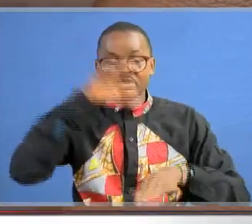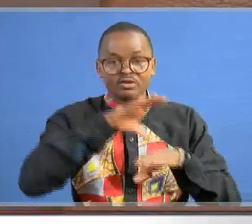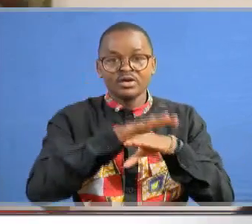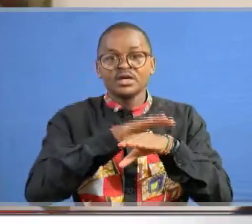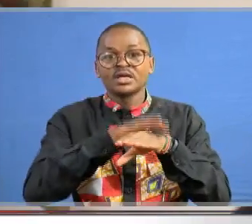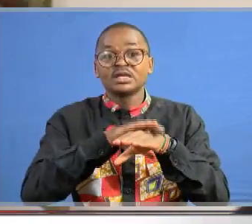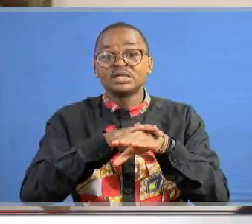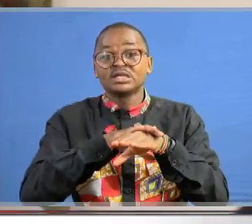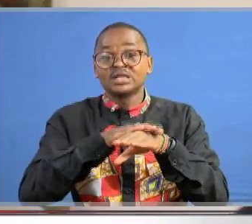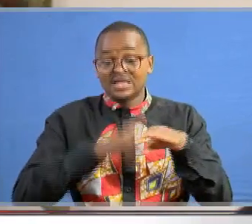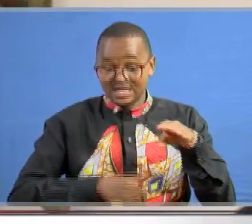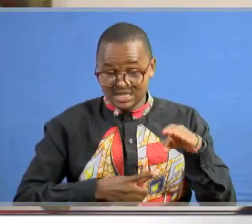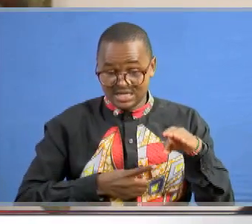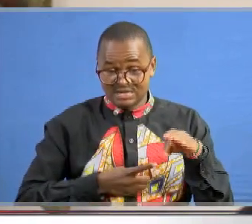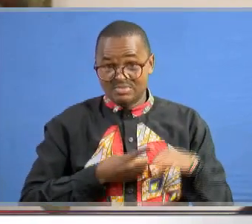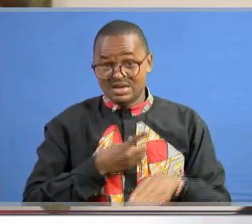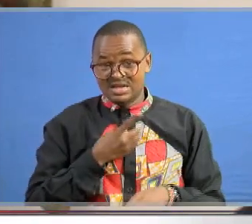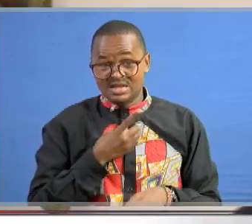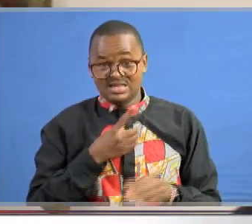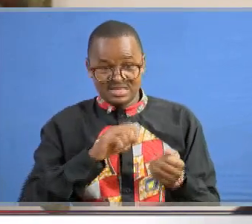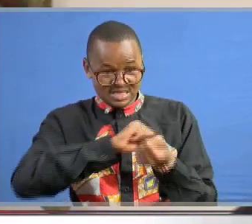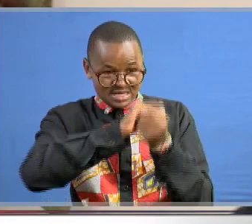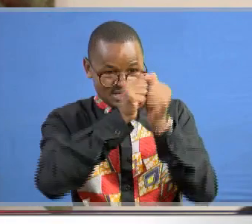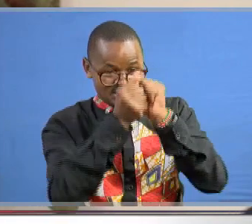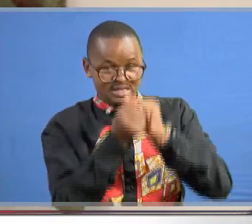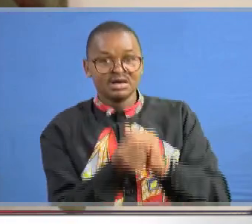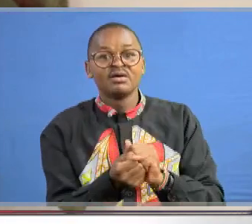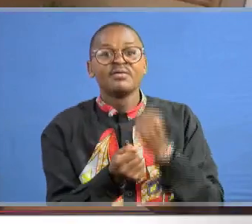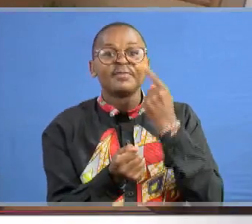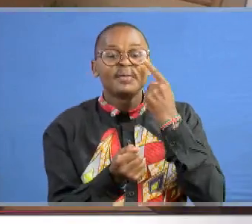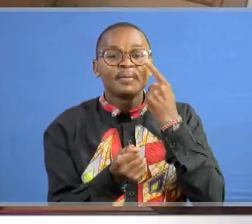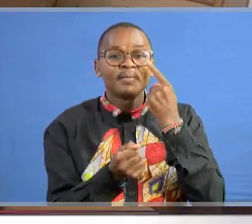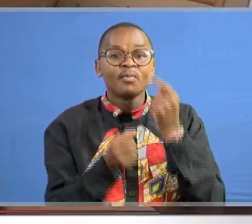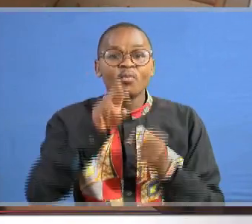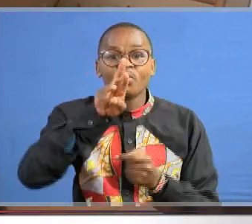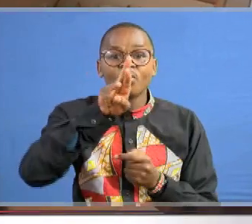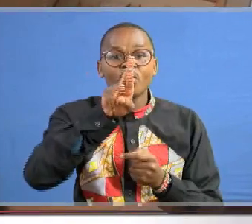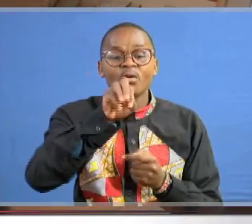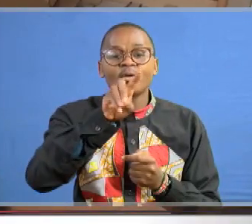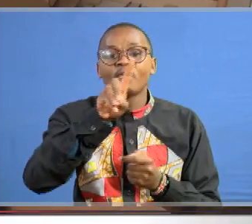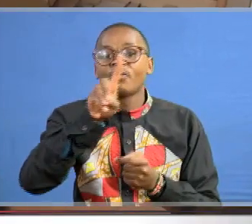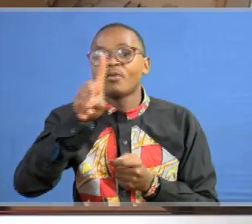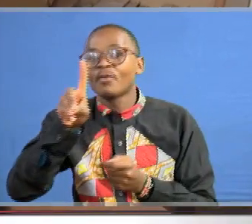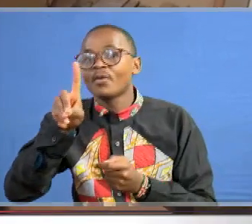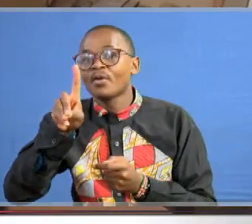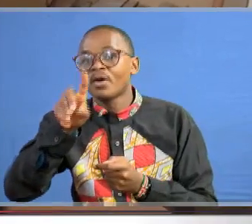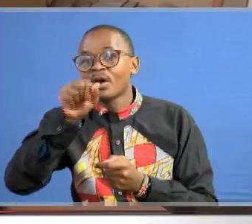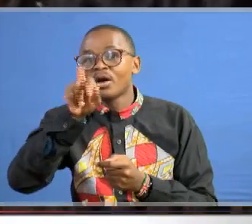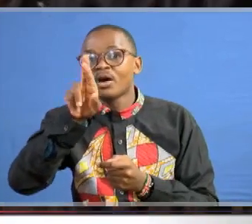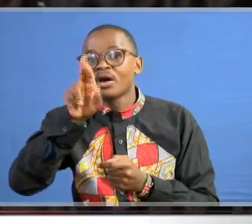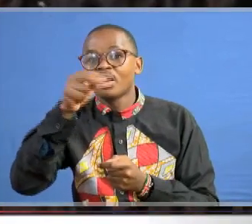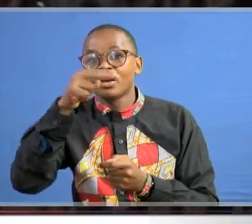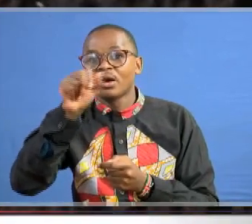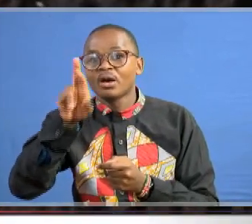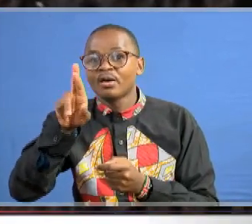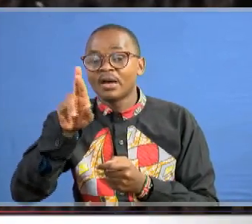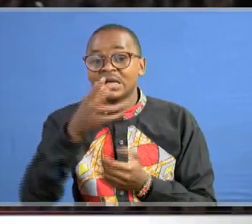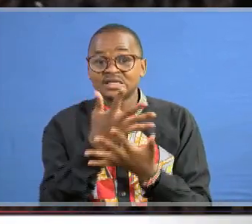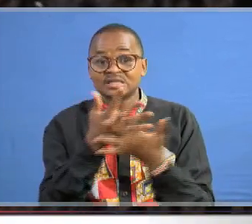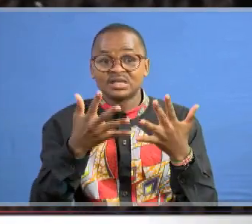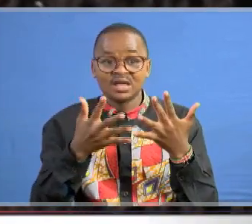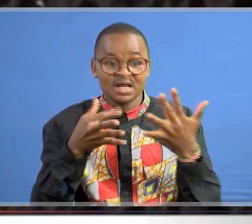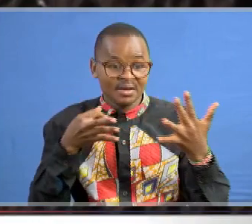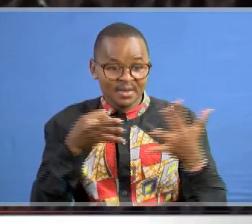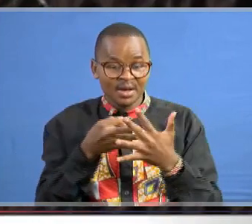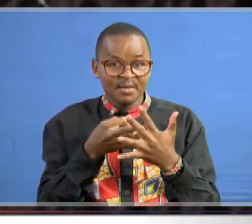depression. There is a change in mood. Dr. Arthur Murioki explains some of the factors